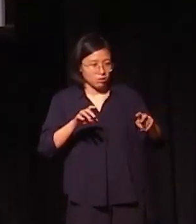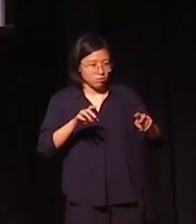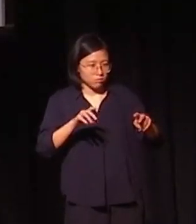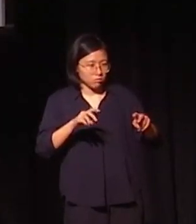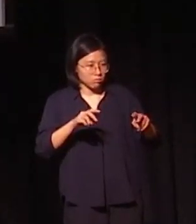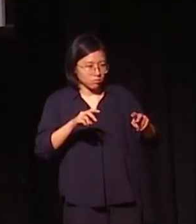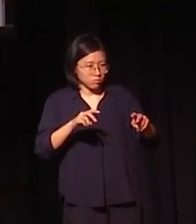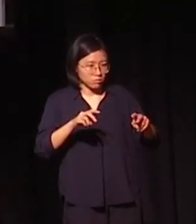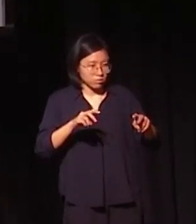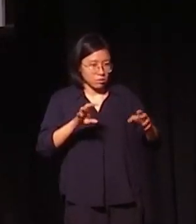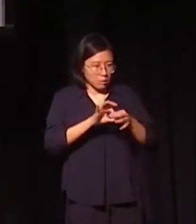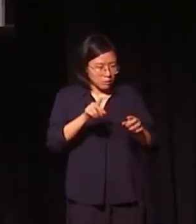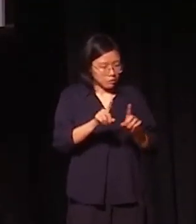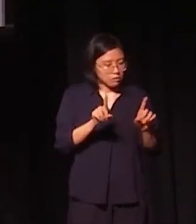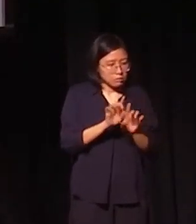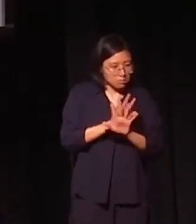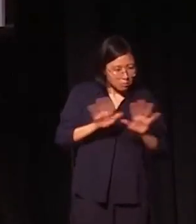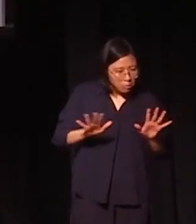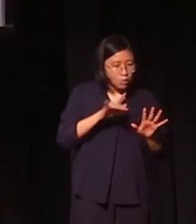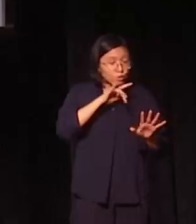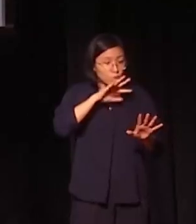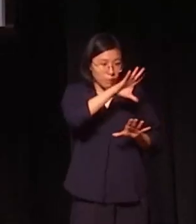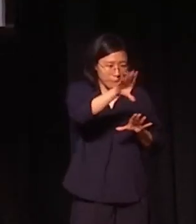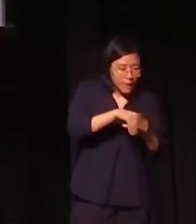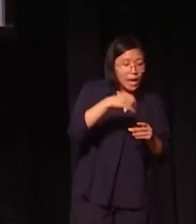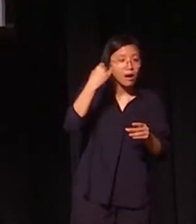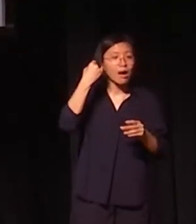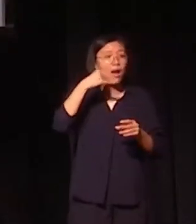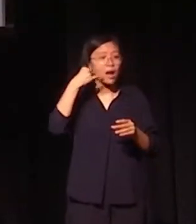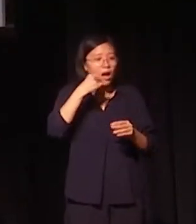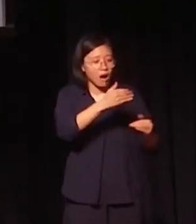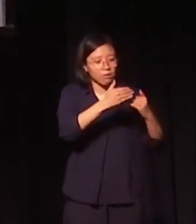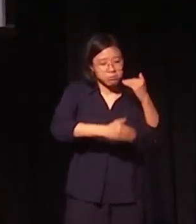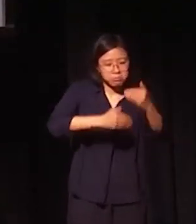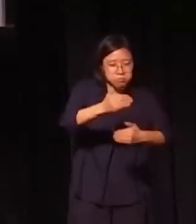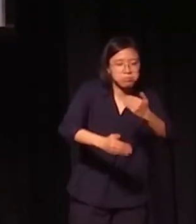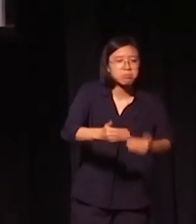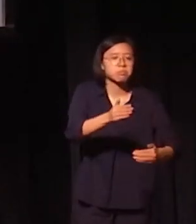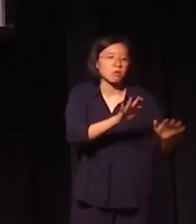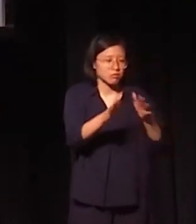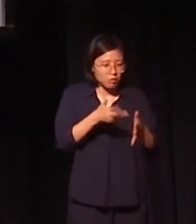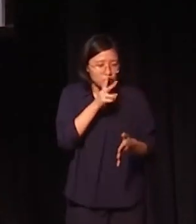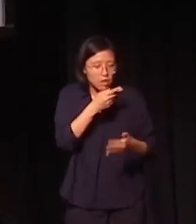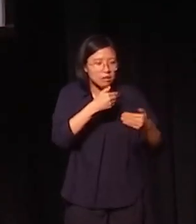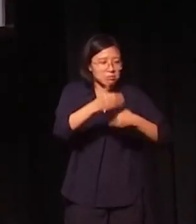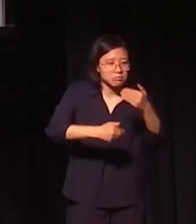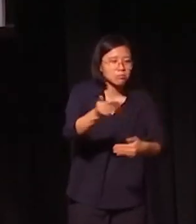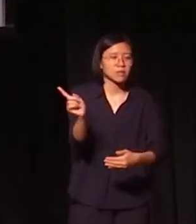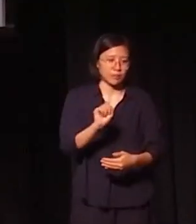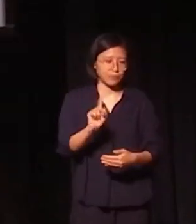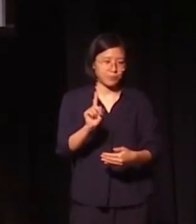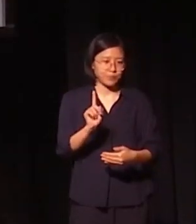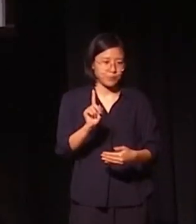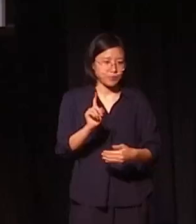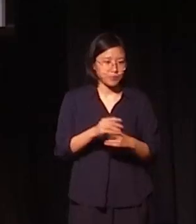of the jury process by having a deaf person on the jury with sign language interpreters. And we were able to demonstrate that actually there was